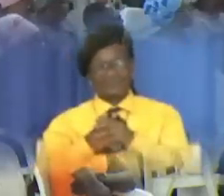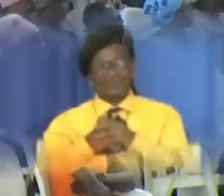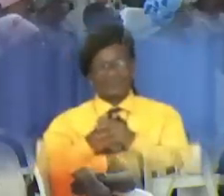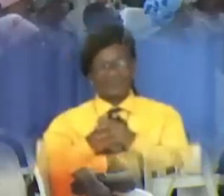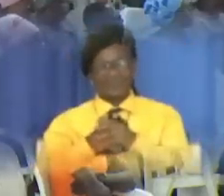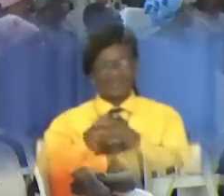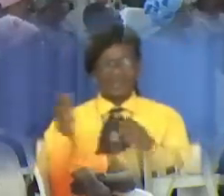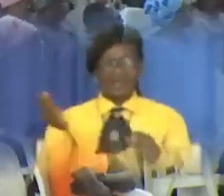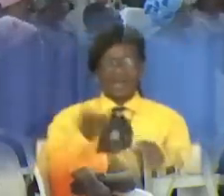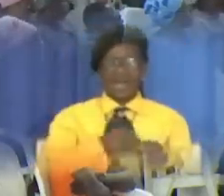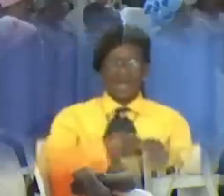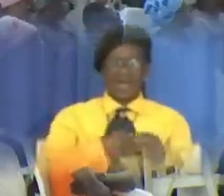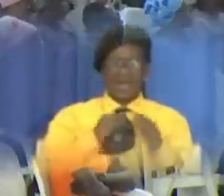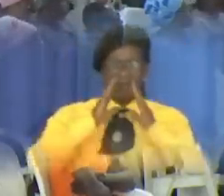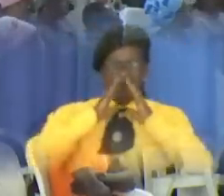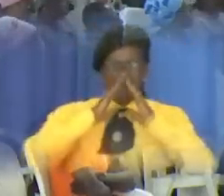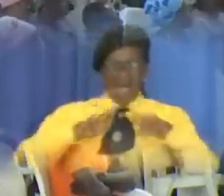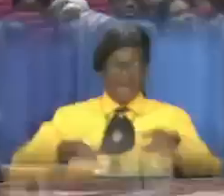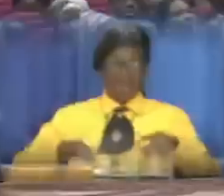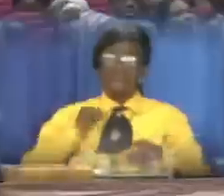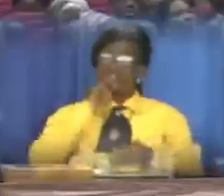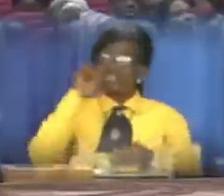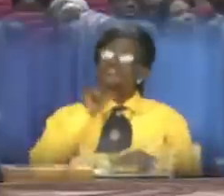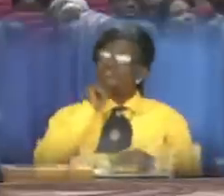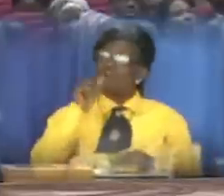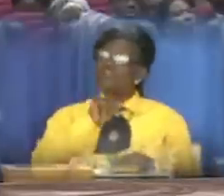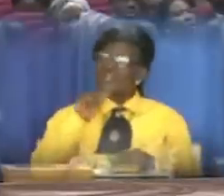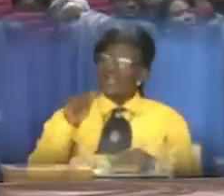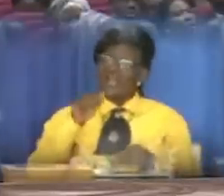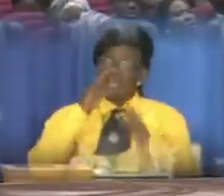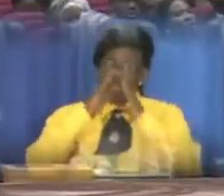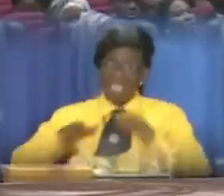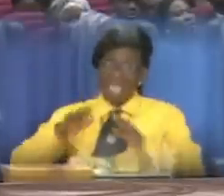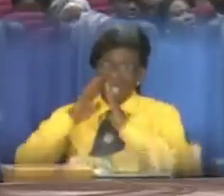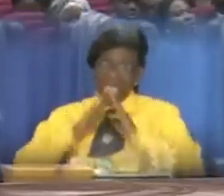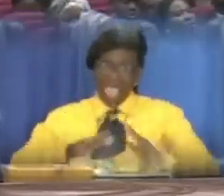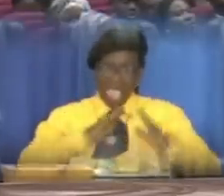Our house is not a mansion but we can sleep.